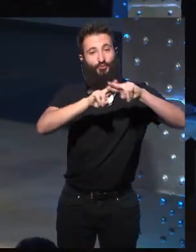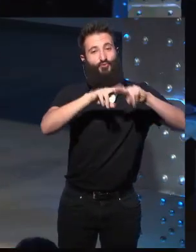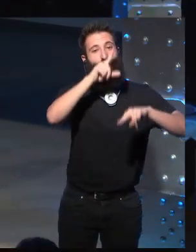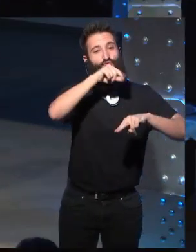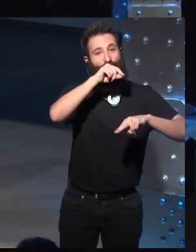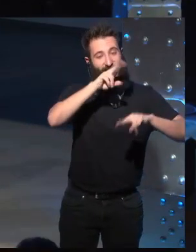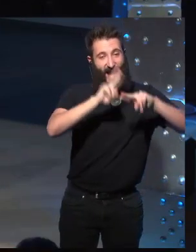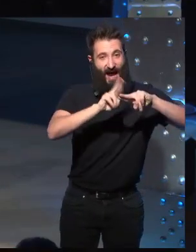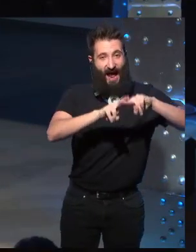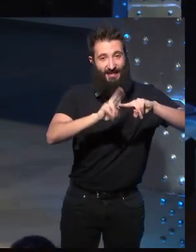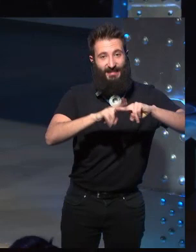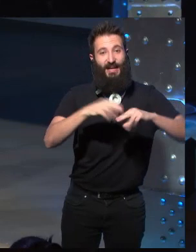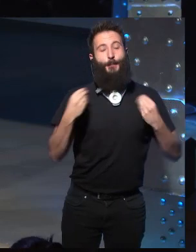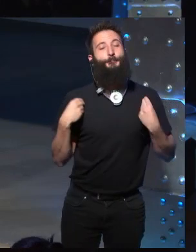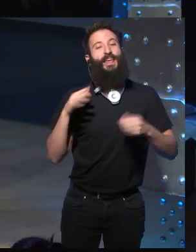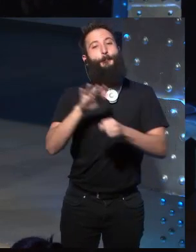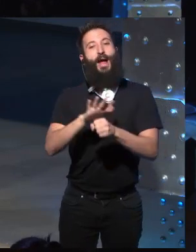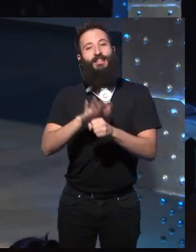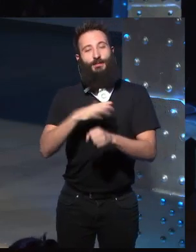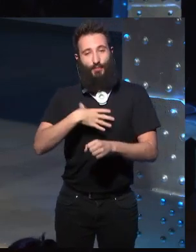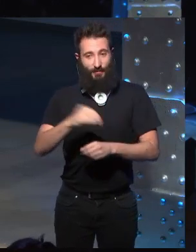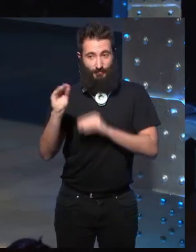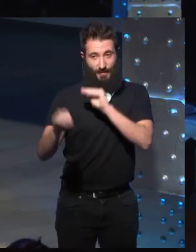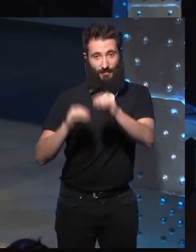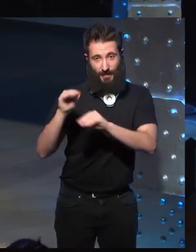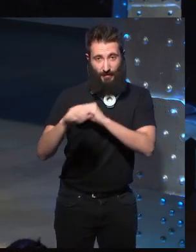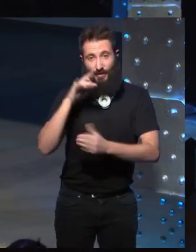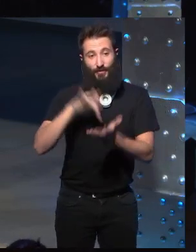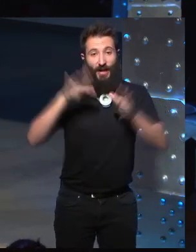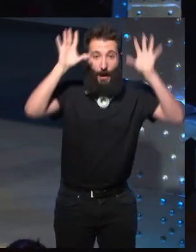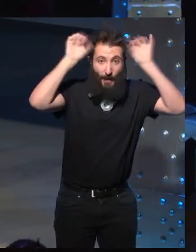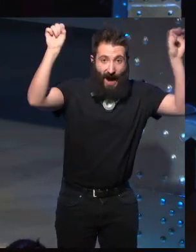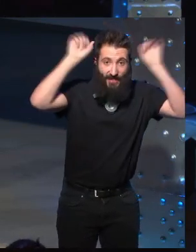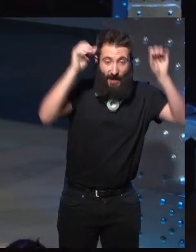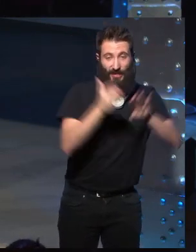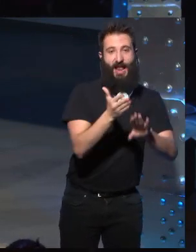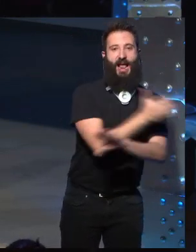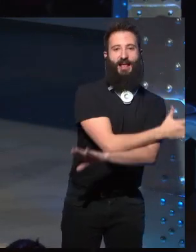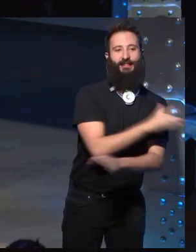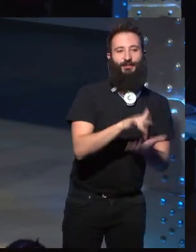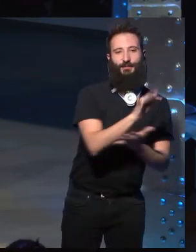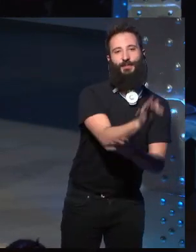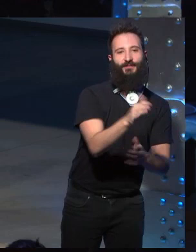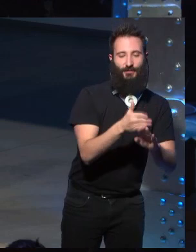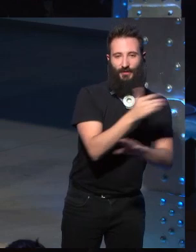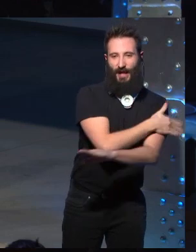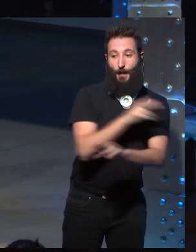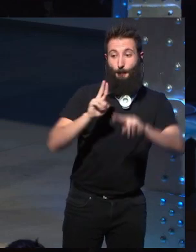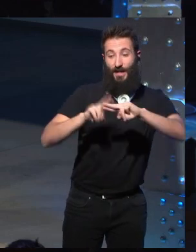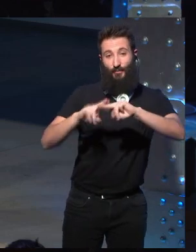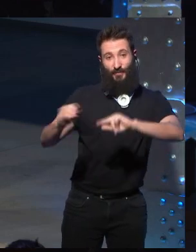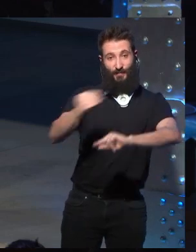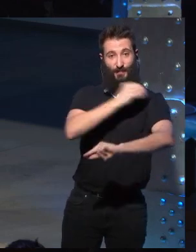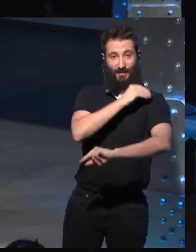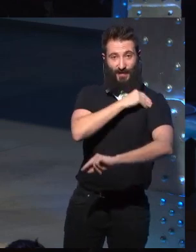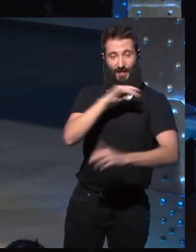the questions with using the hashtag Vida Martes. You can do your questions on